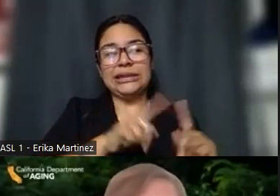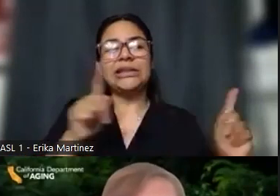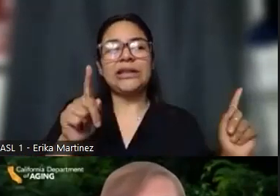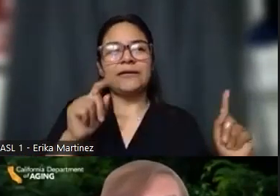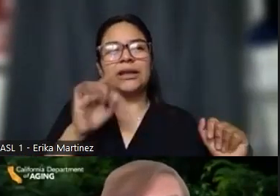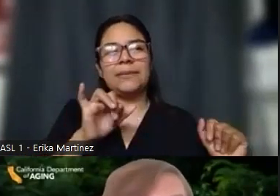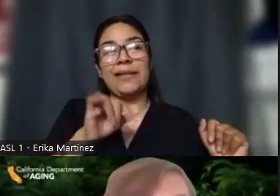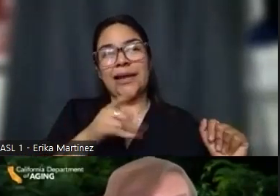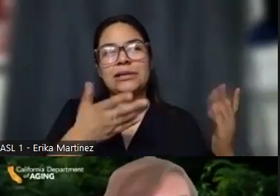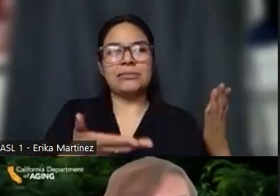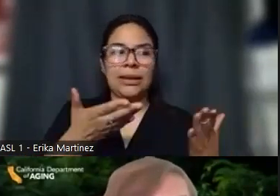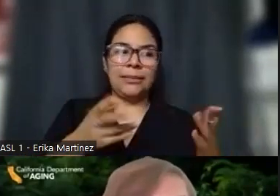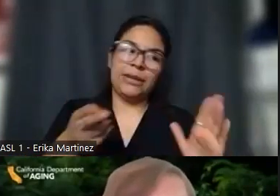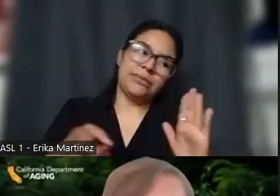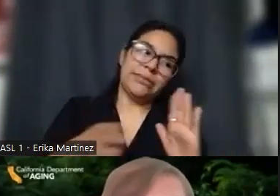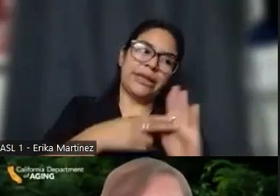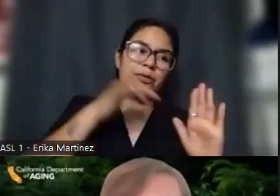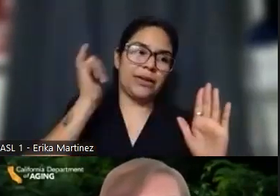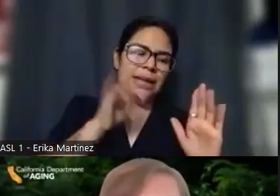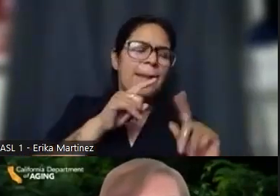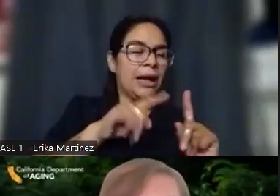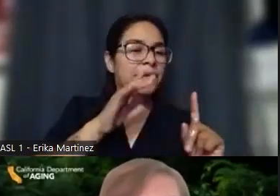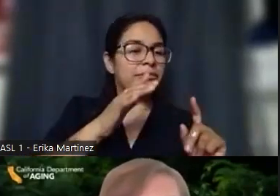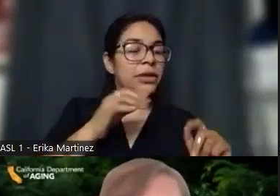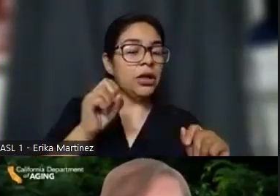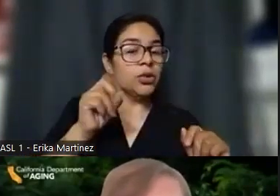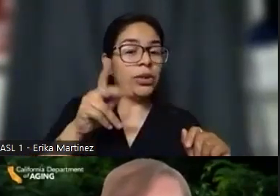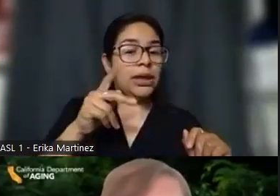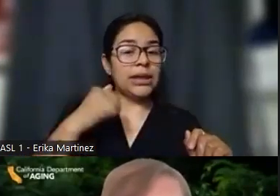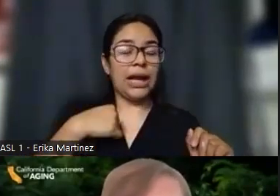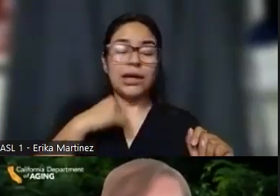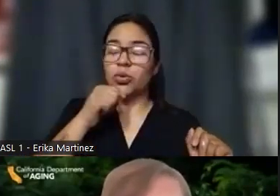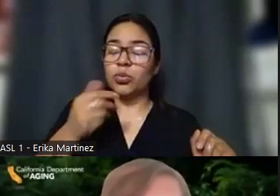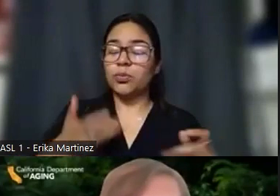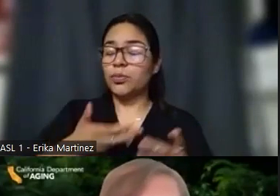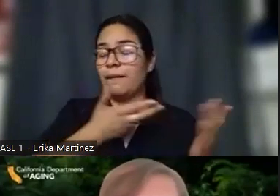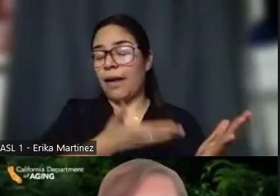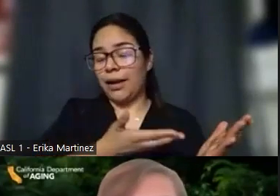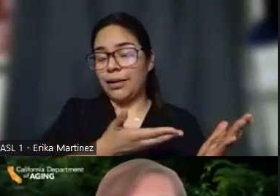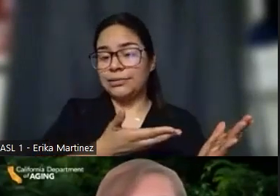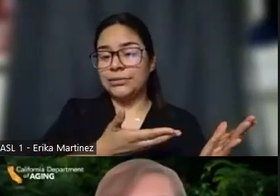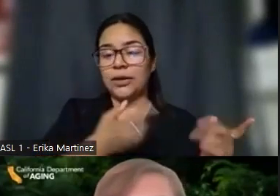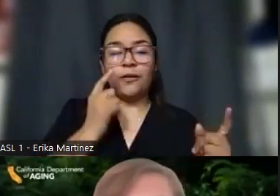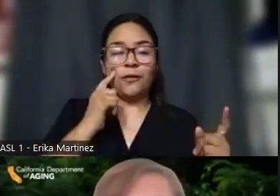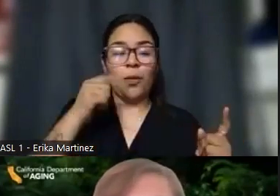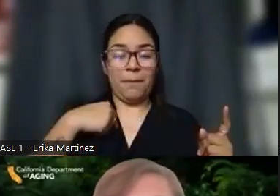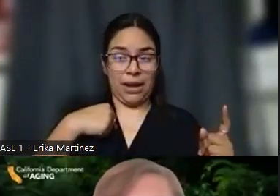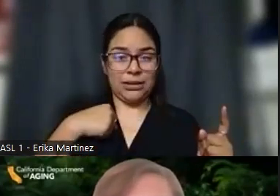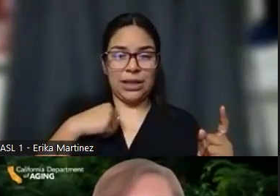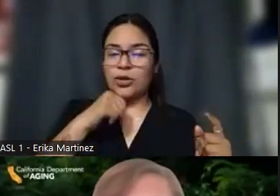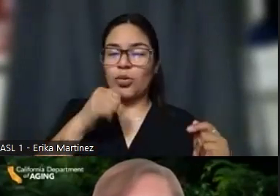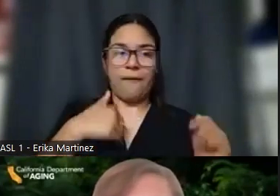the conservator. But feel free to, I don't provide, so just again, the scope of my role, I don't provide